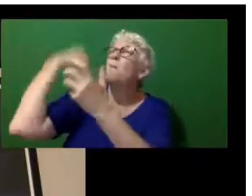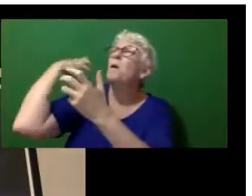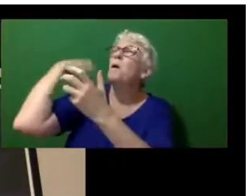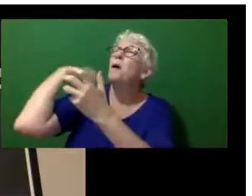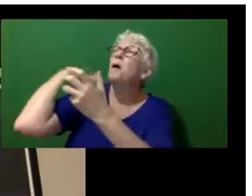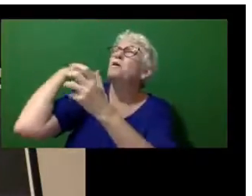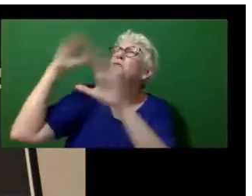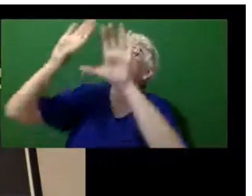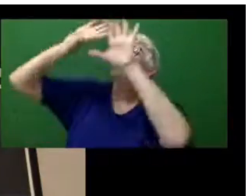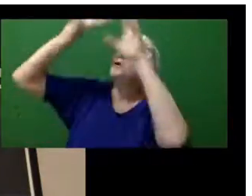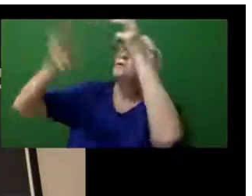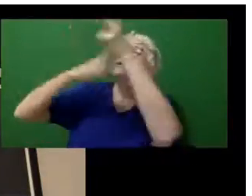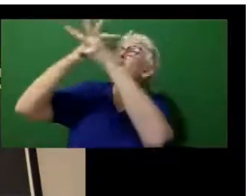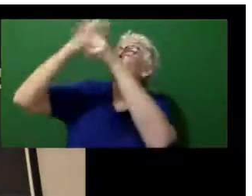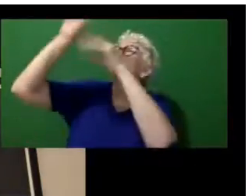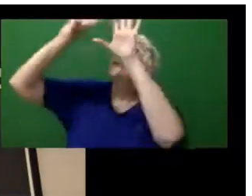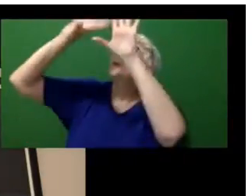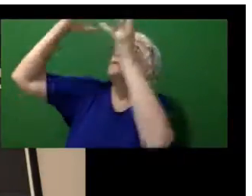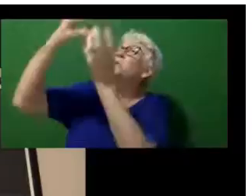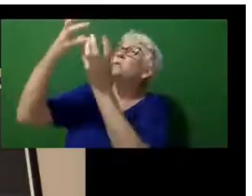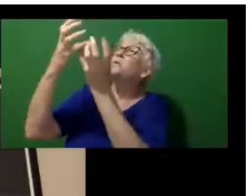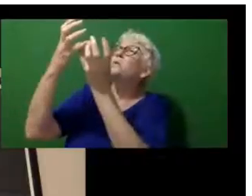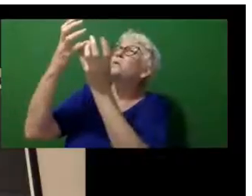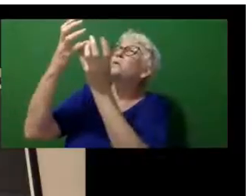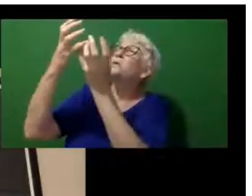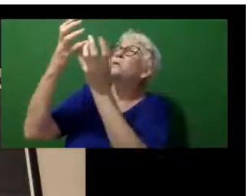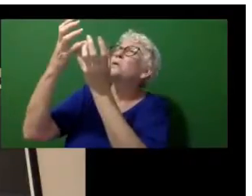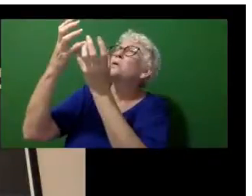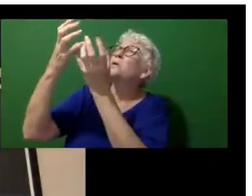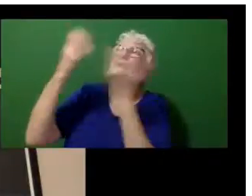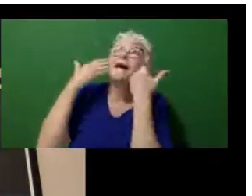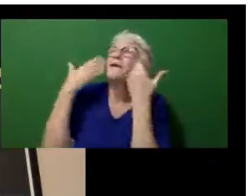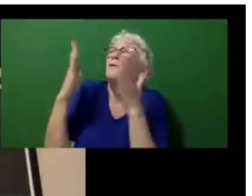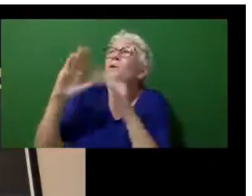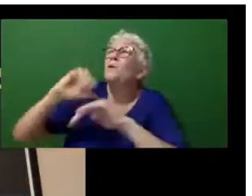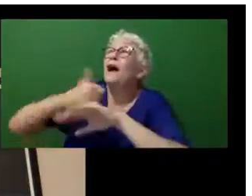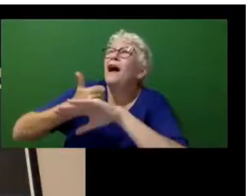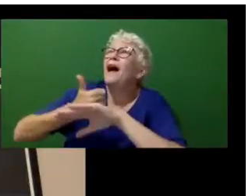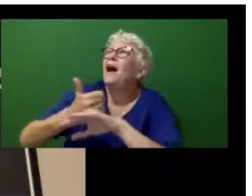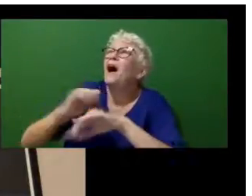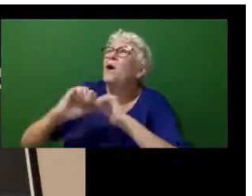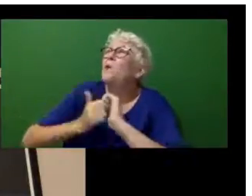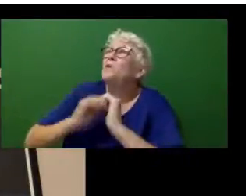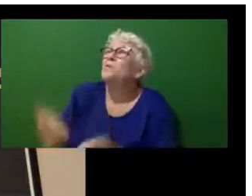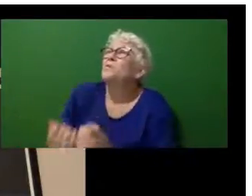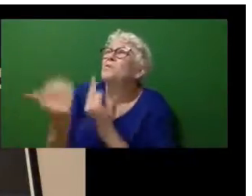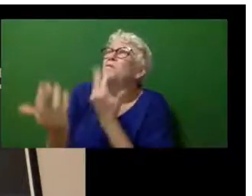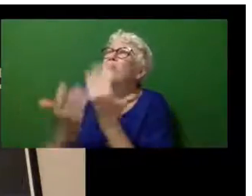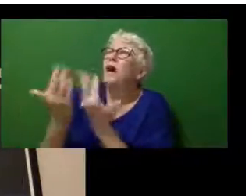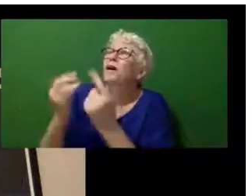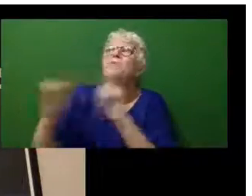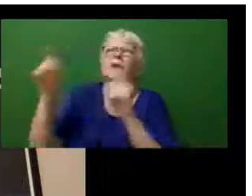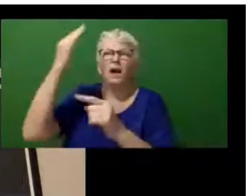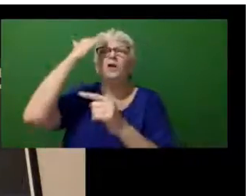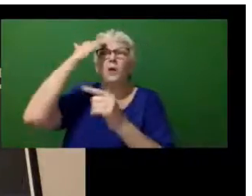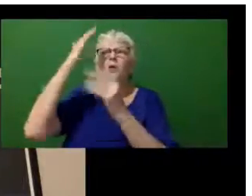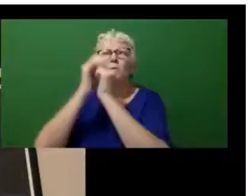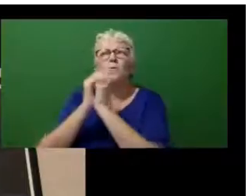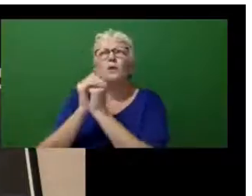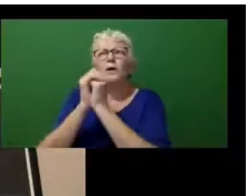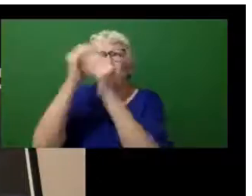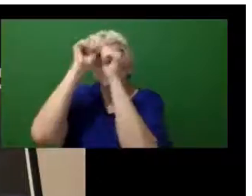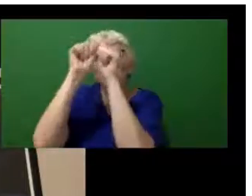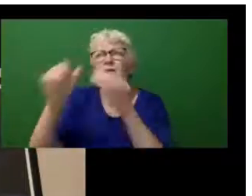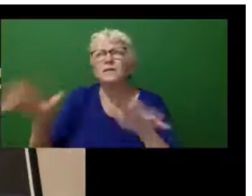divine, "Master of the universe, I don't know how to light the fire, but I know the